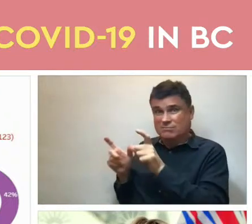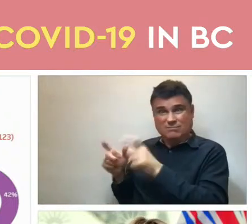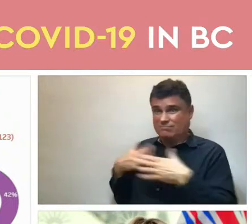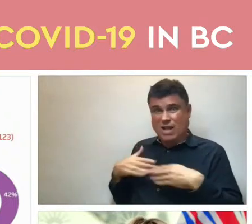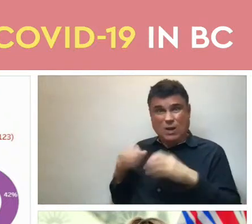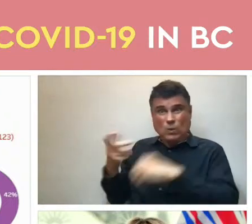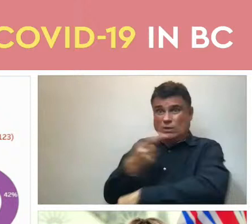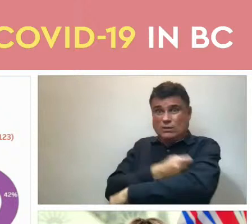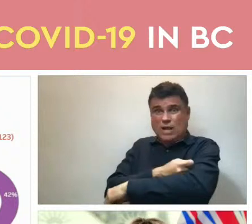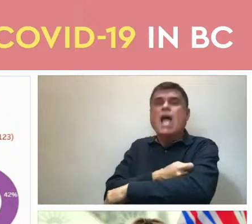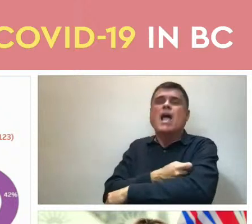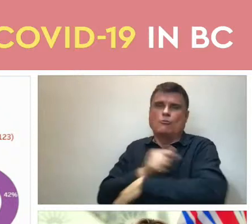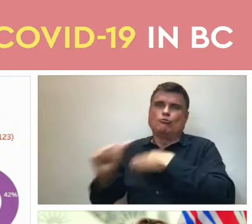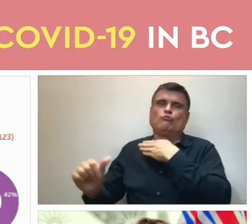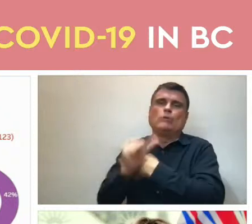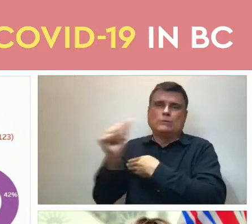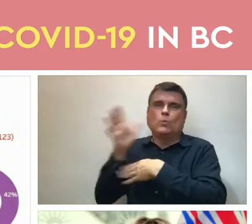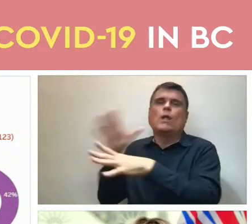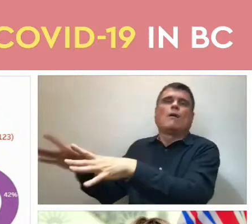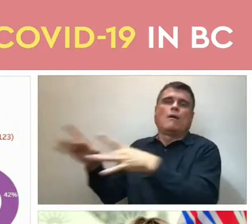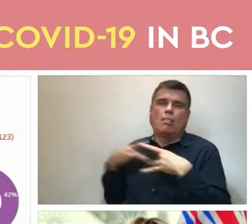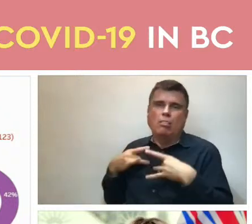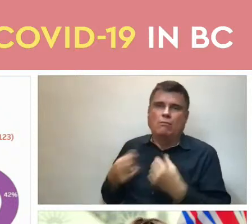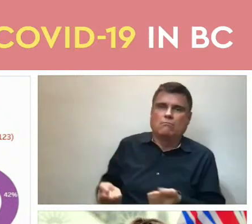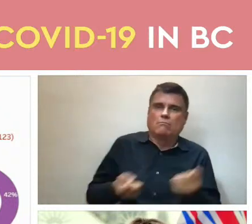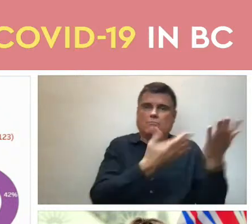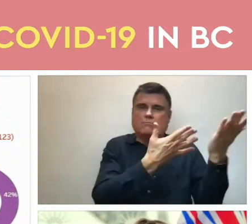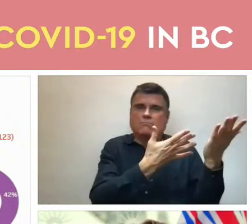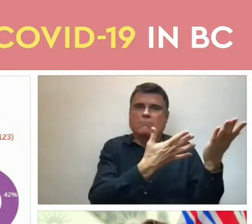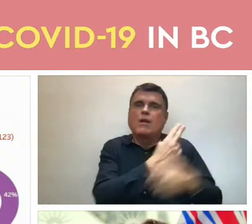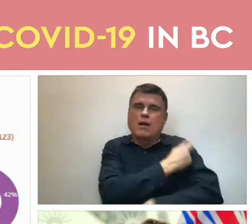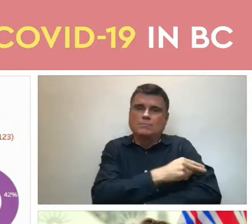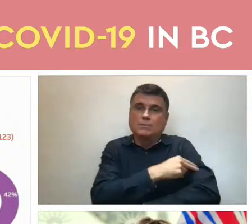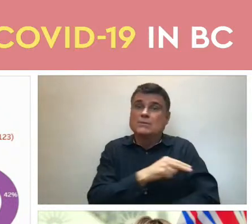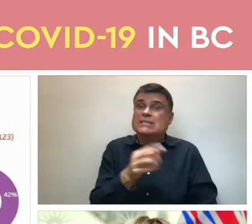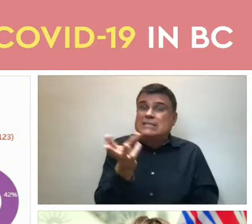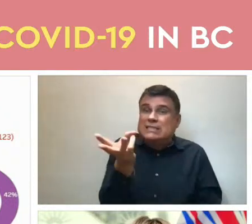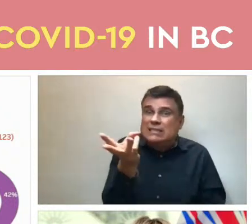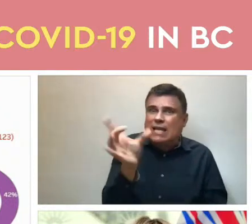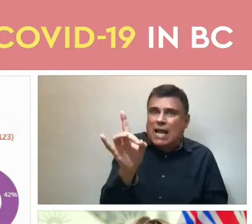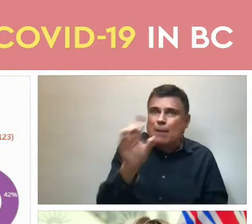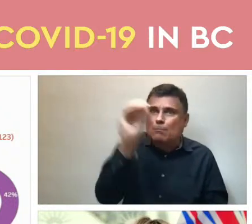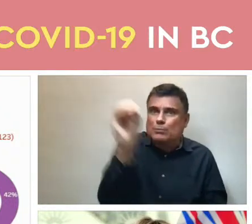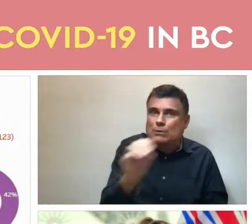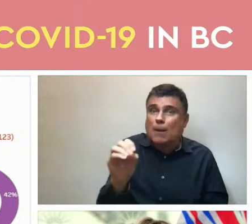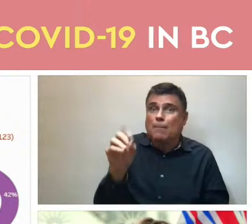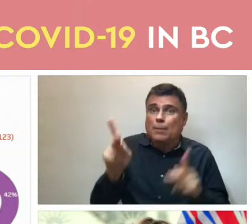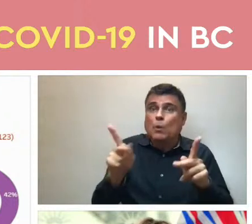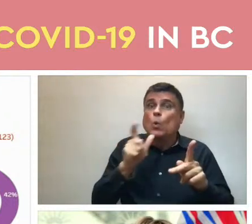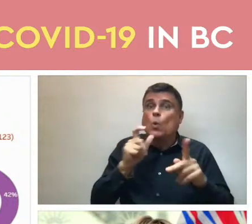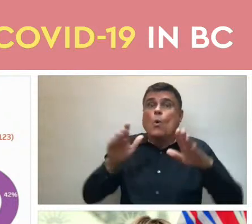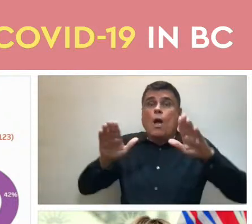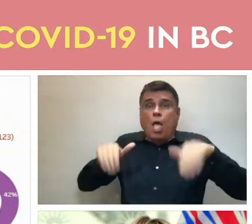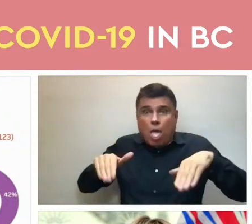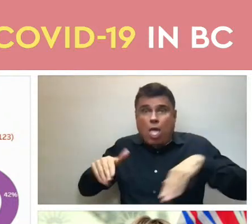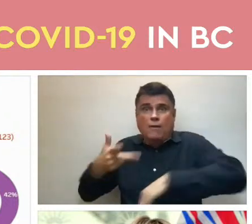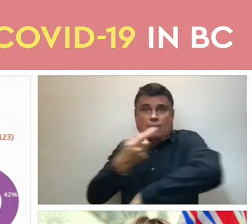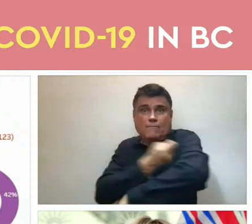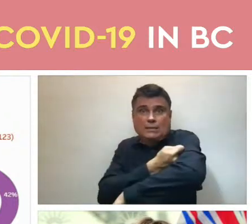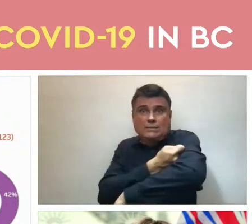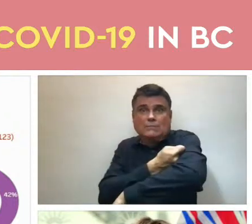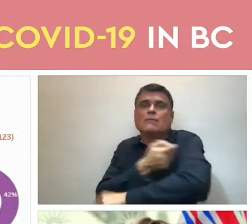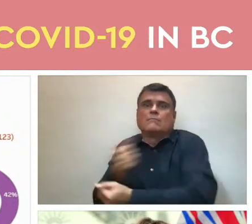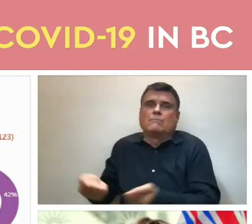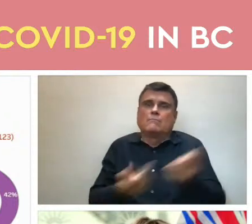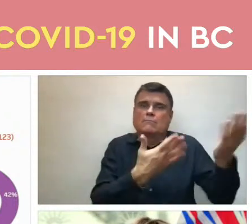And 68% of people who are hospitalized are people from that very small group who've not yet been vaccinated.